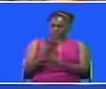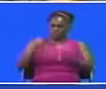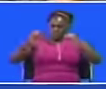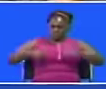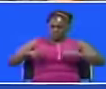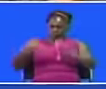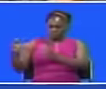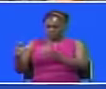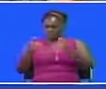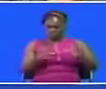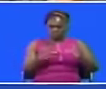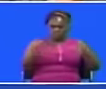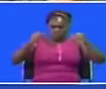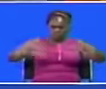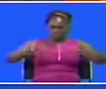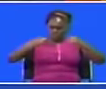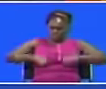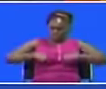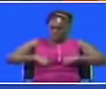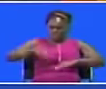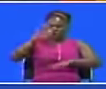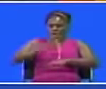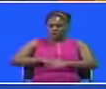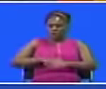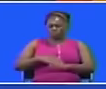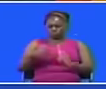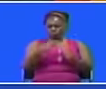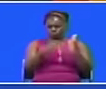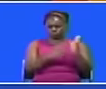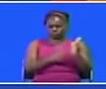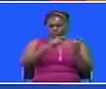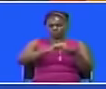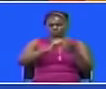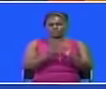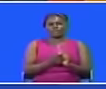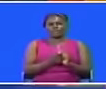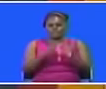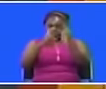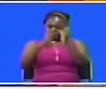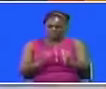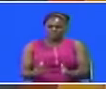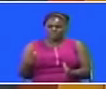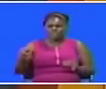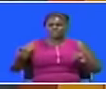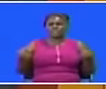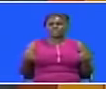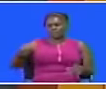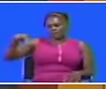committee to broker a consensus on the contentious amendments. Murimi Mwangi, KTN News, Nairobi.